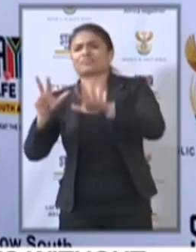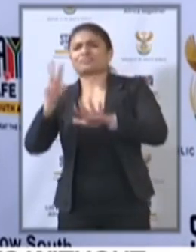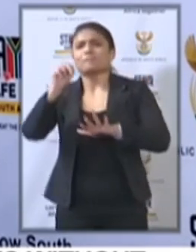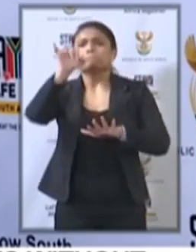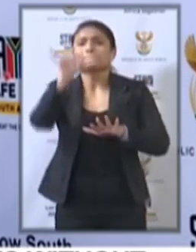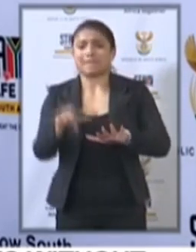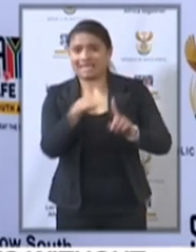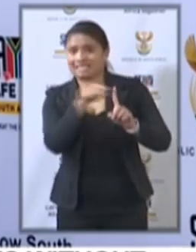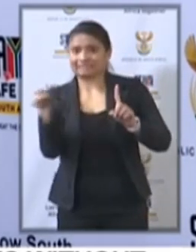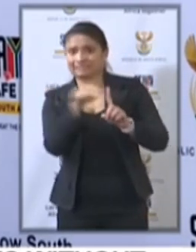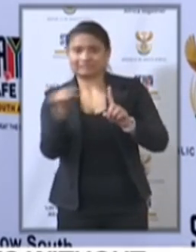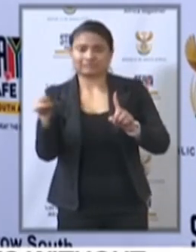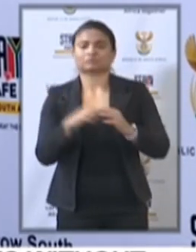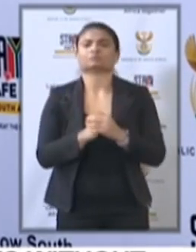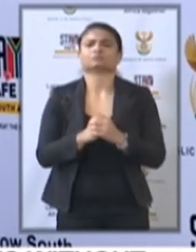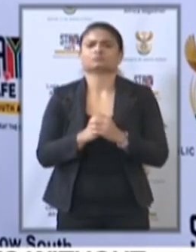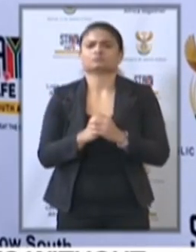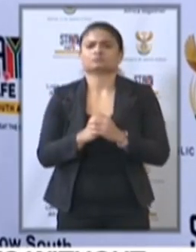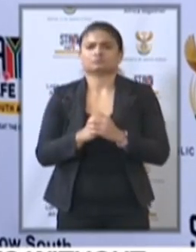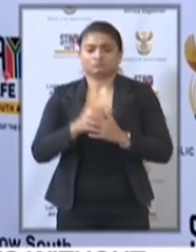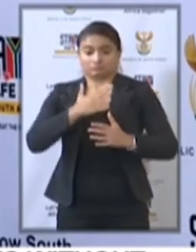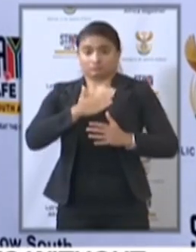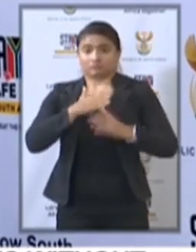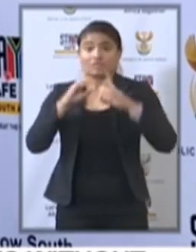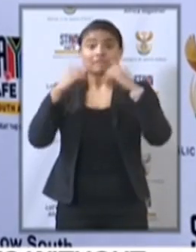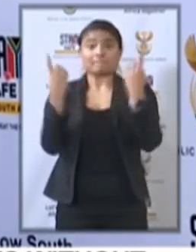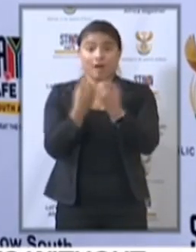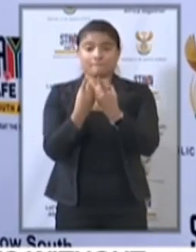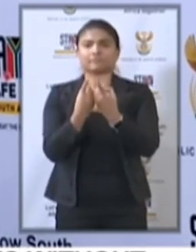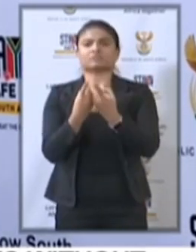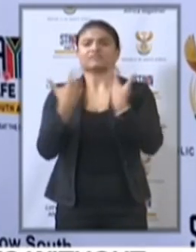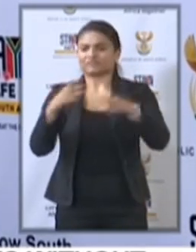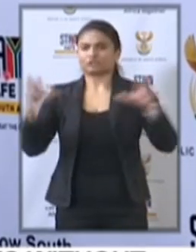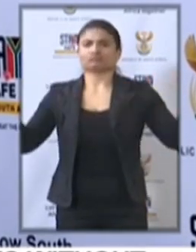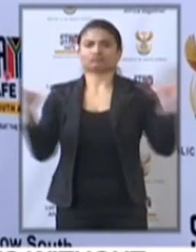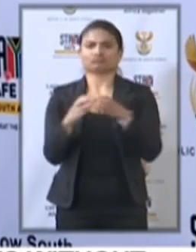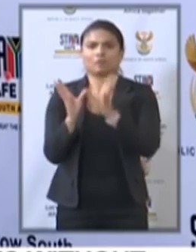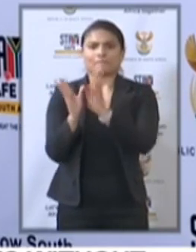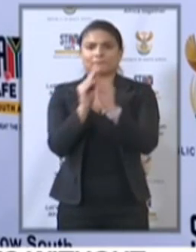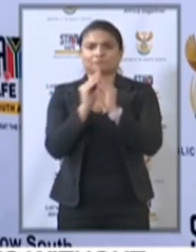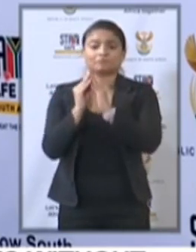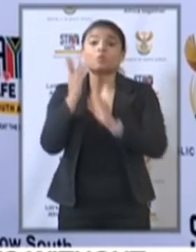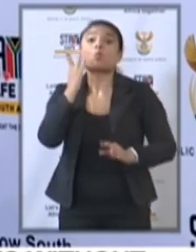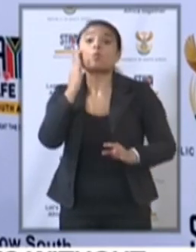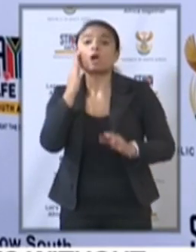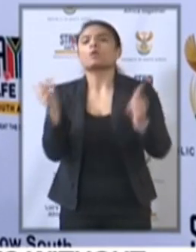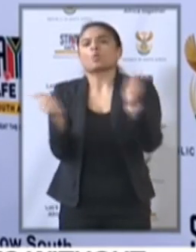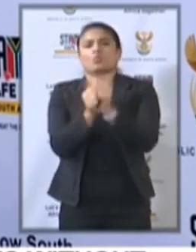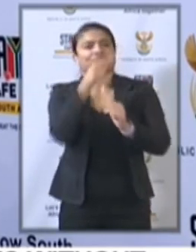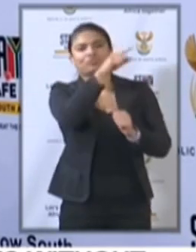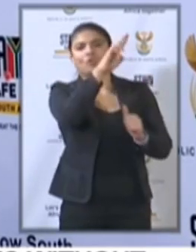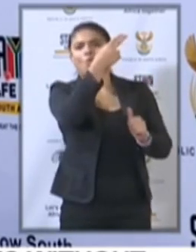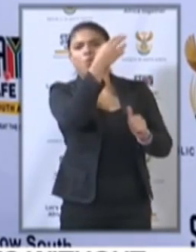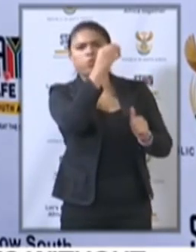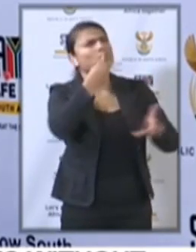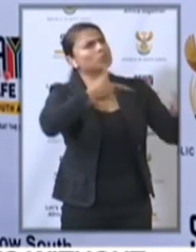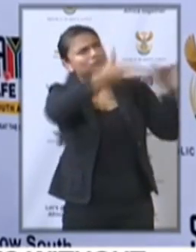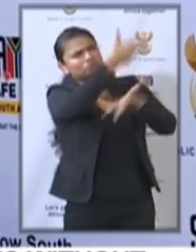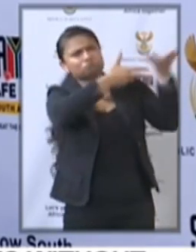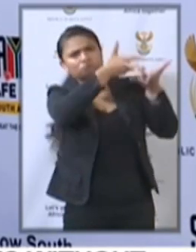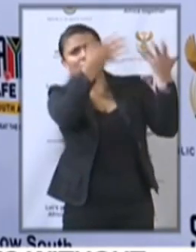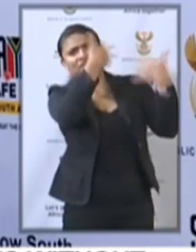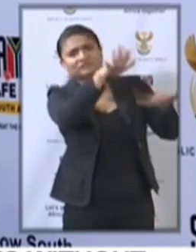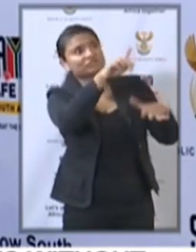our own department's African Medicines platforms held a meeting with the World Health Organization to review the role of African